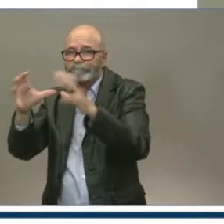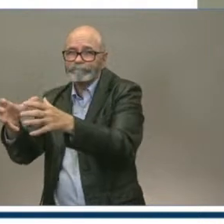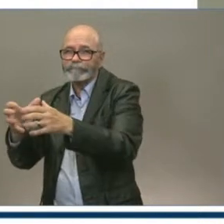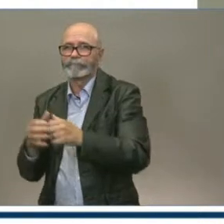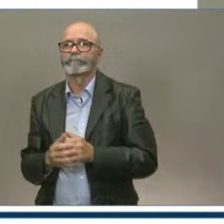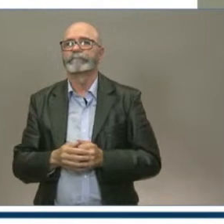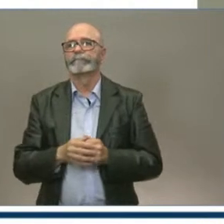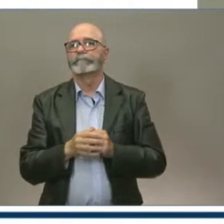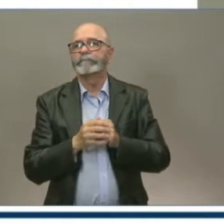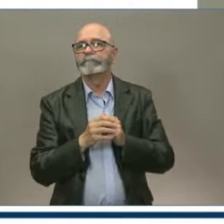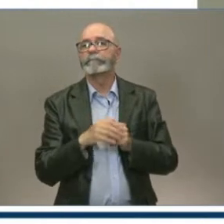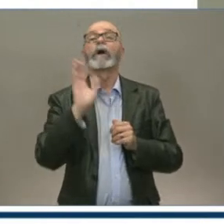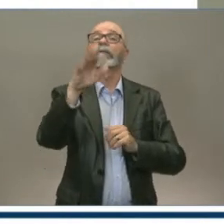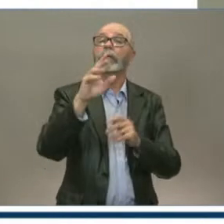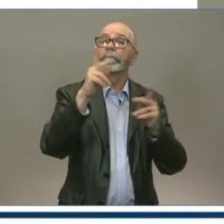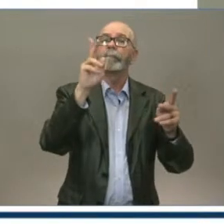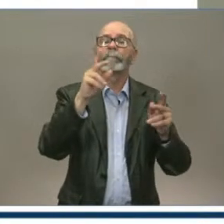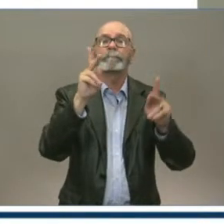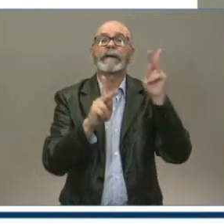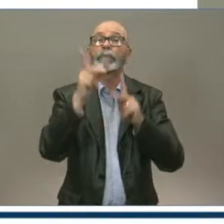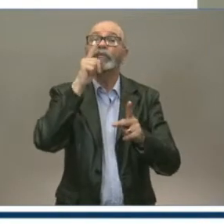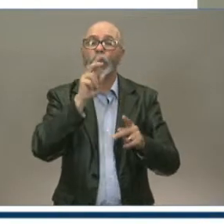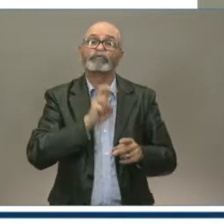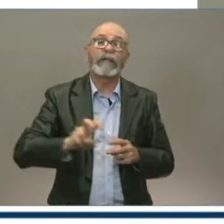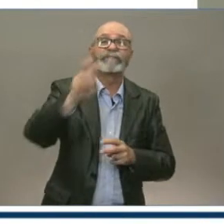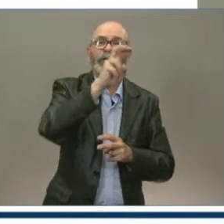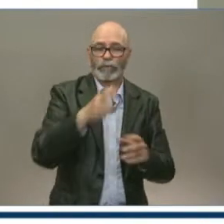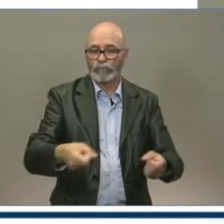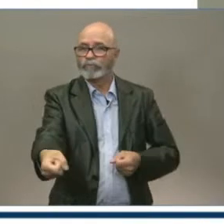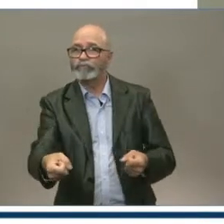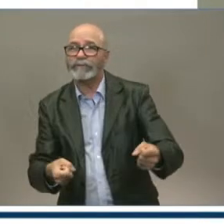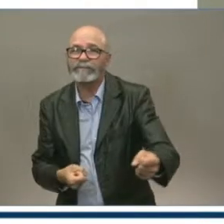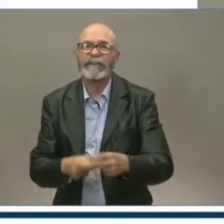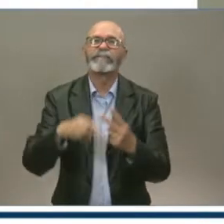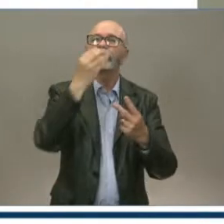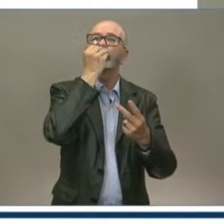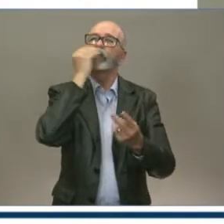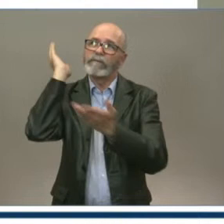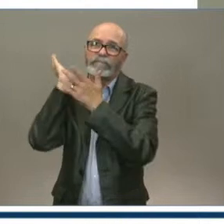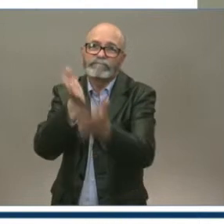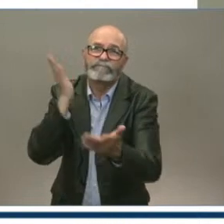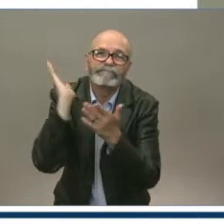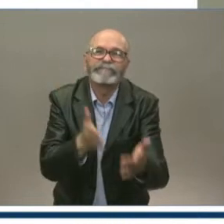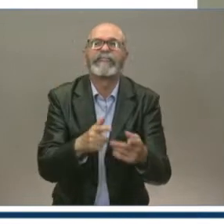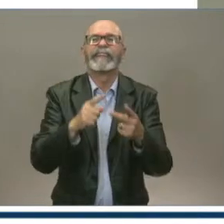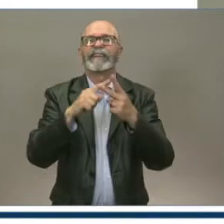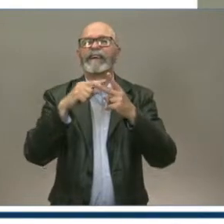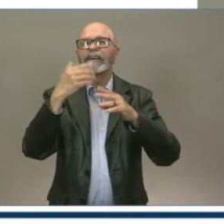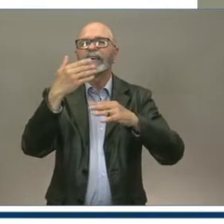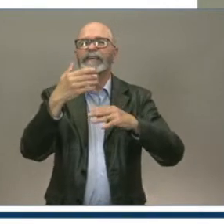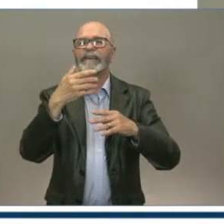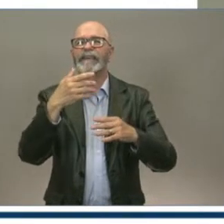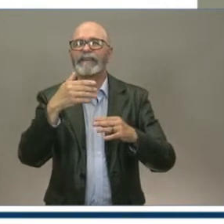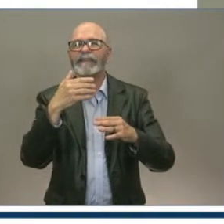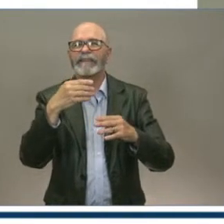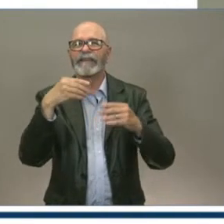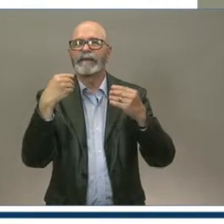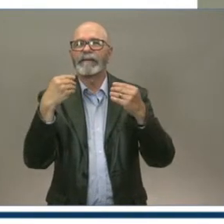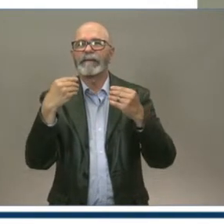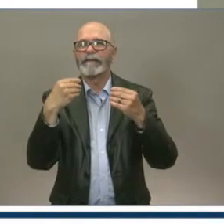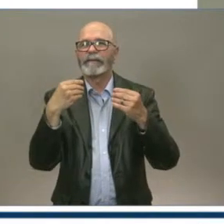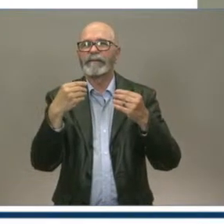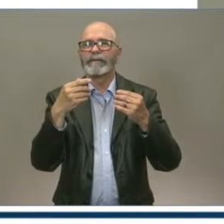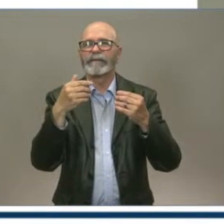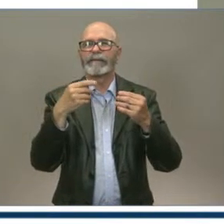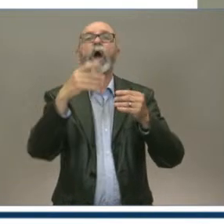long-haul truckers, and employees who worked in large food processing plants were going to be vaccinated in May and June as part of that